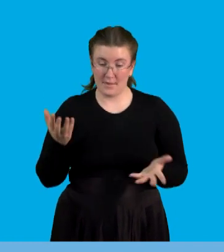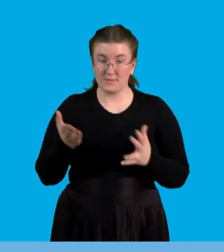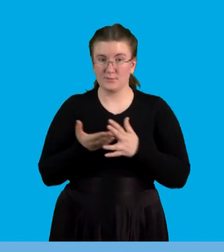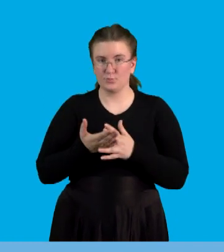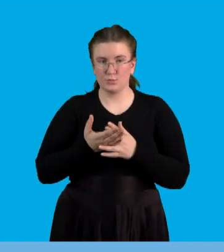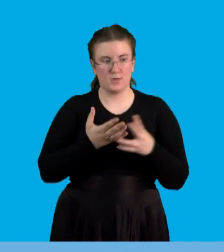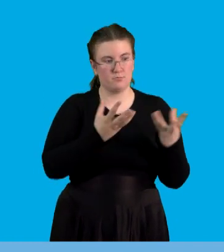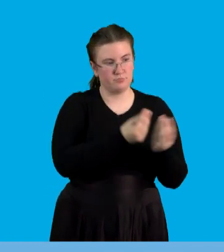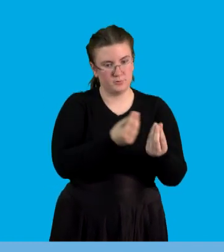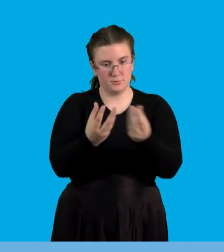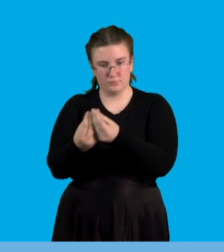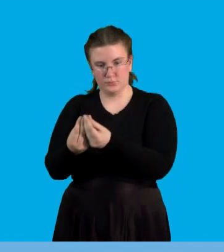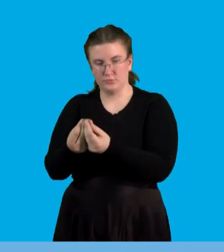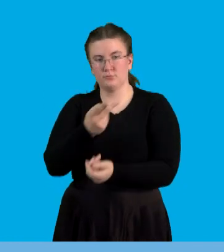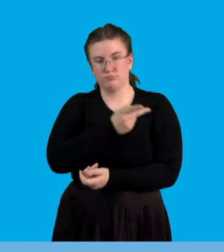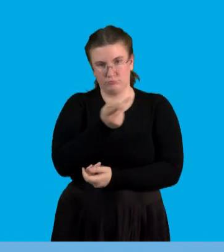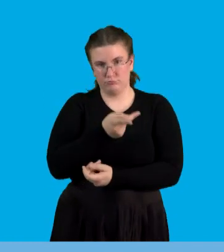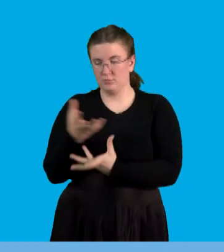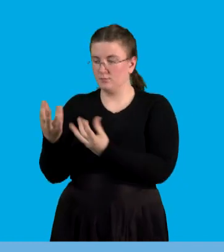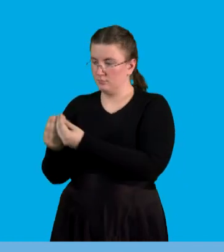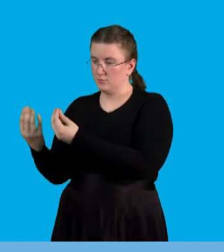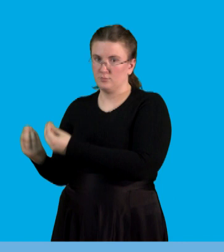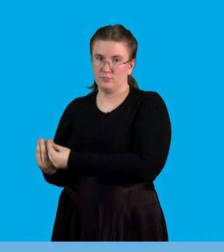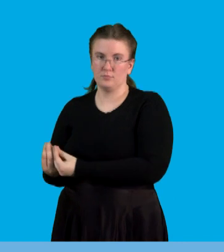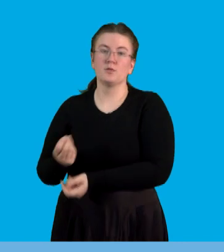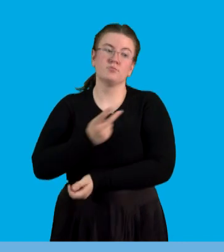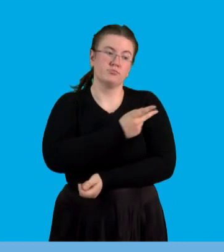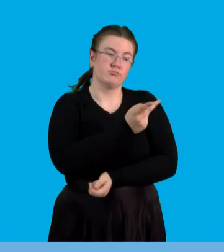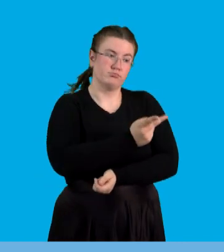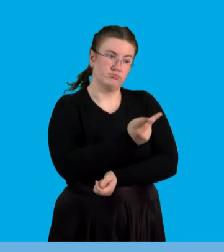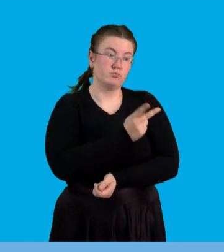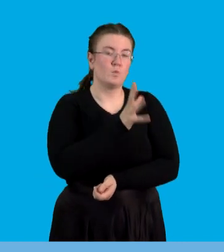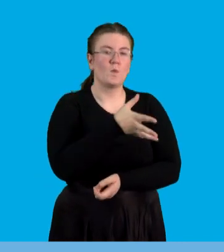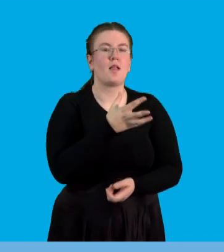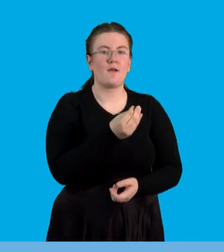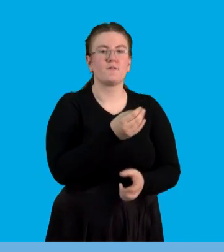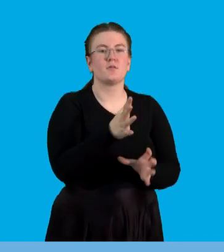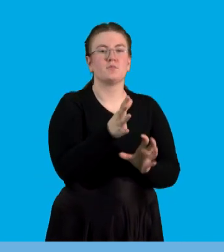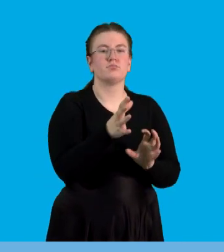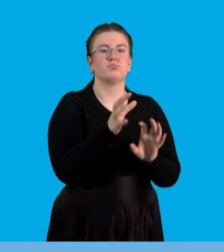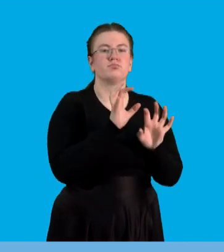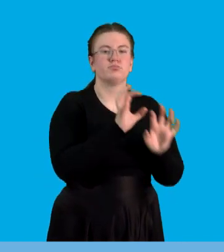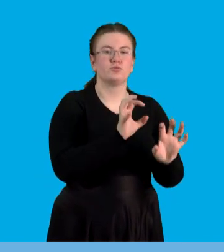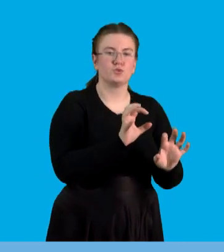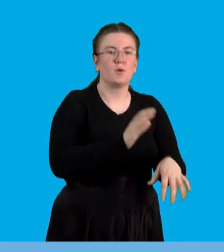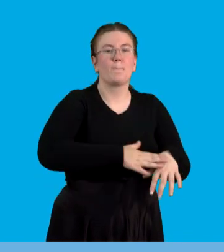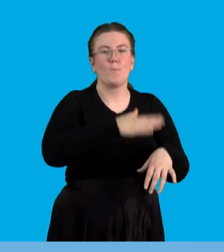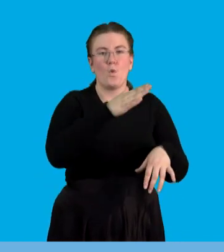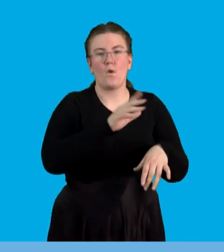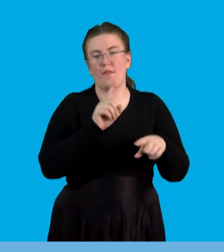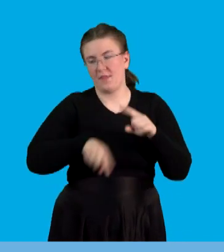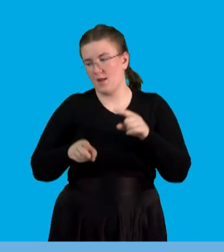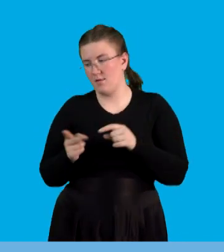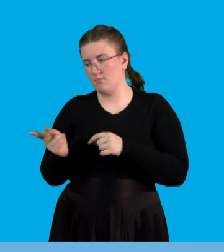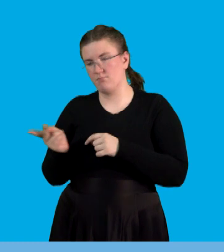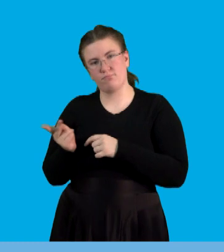the mass between these two objects is greater than the mass between these two objects, then the force of attraction here will be much greater